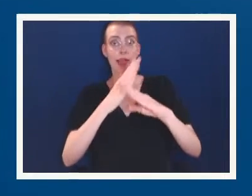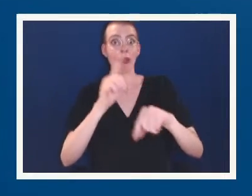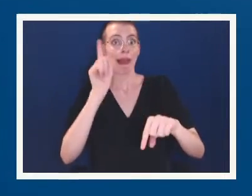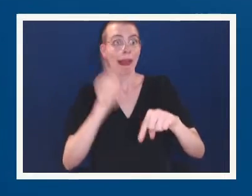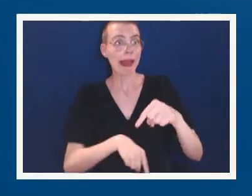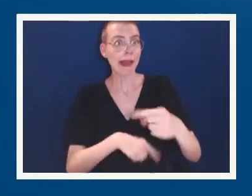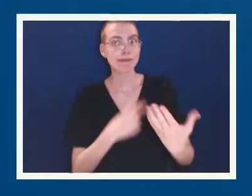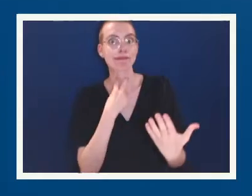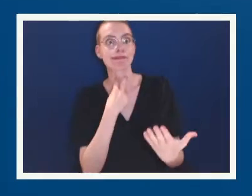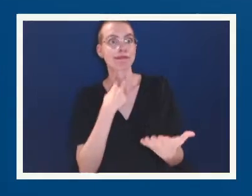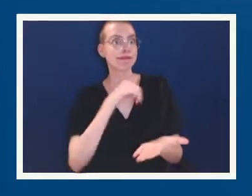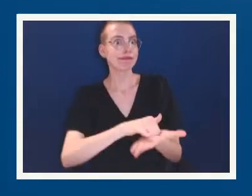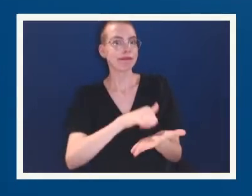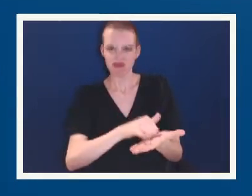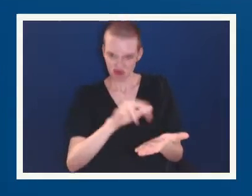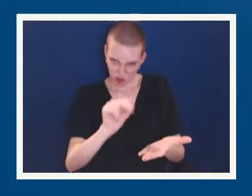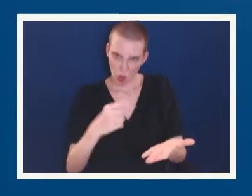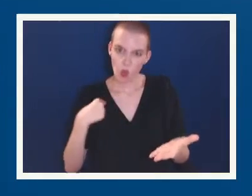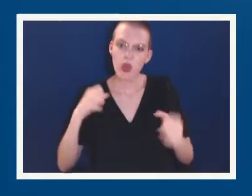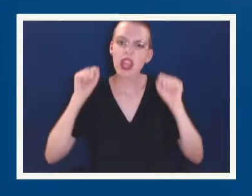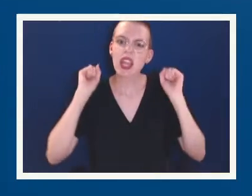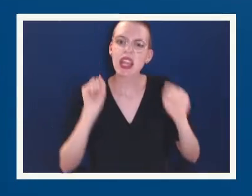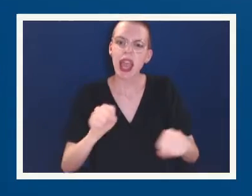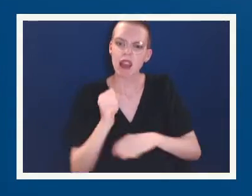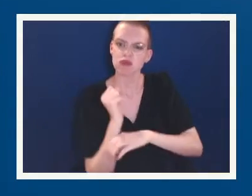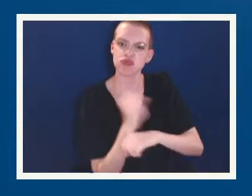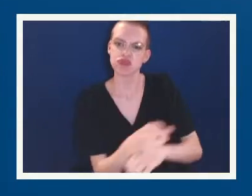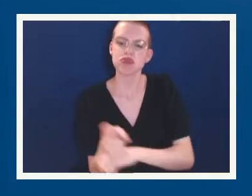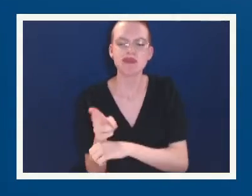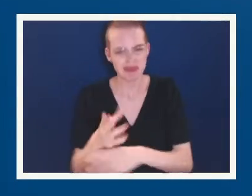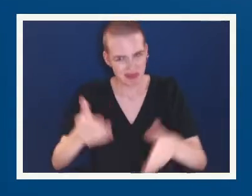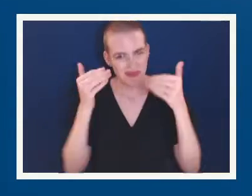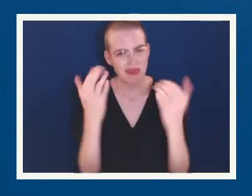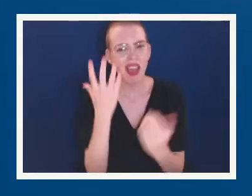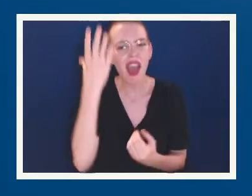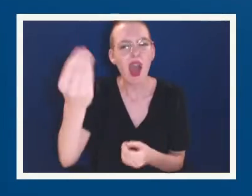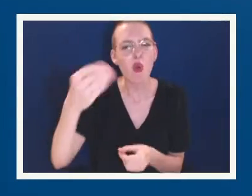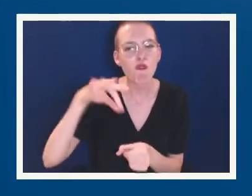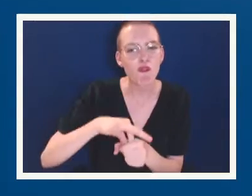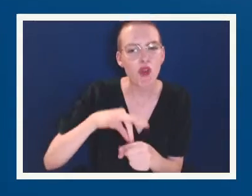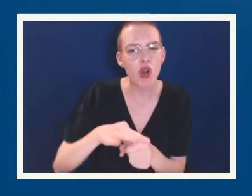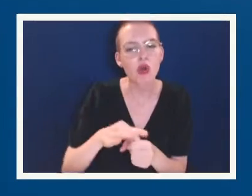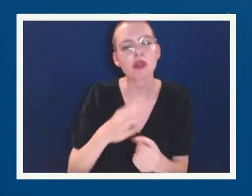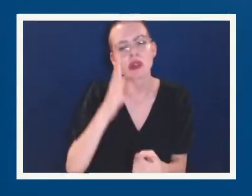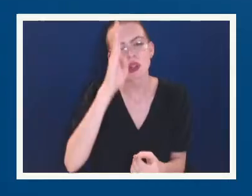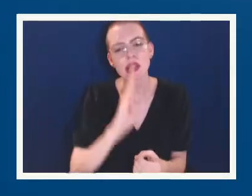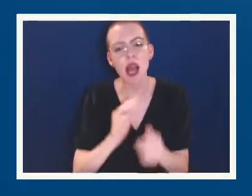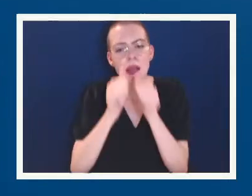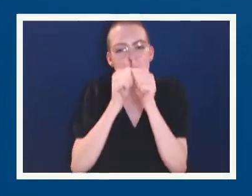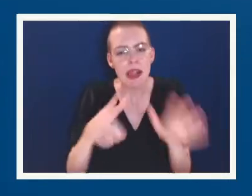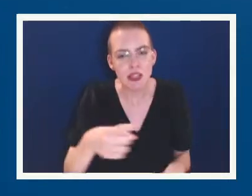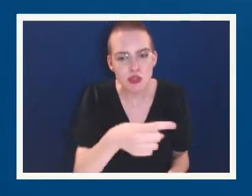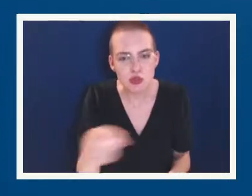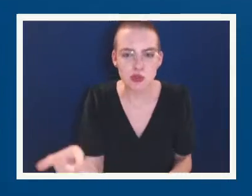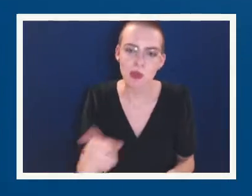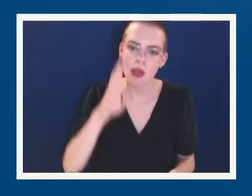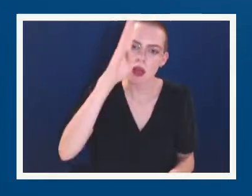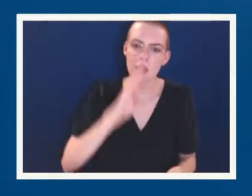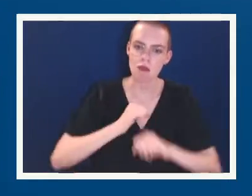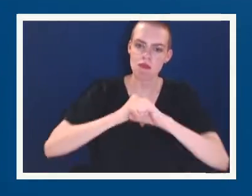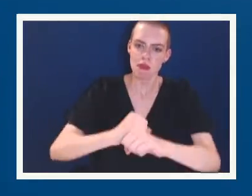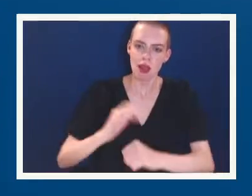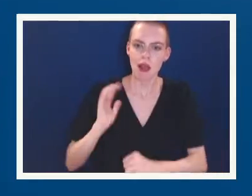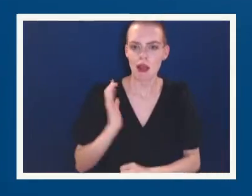together. So vote. Get out and vote. And may God bless you all, and may God protect our troops. Thank you, thank you, thank